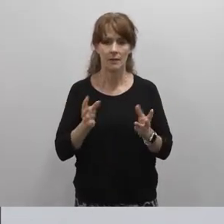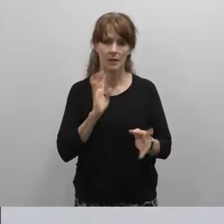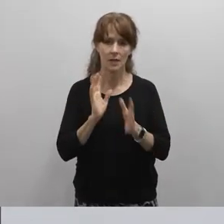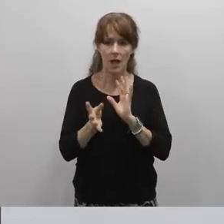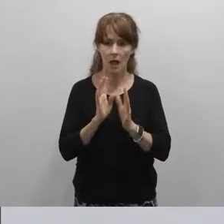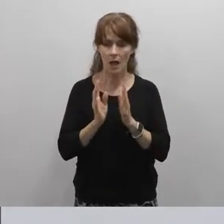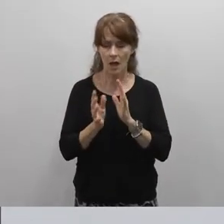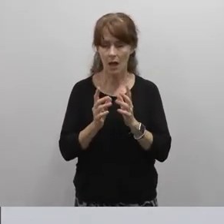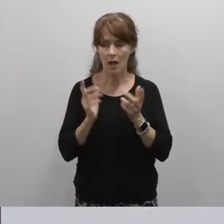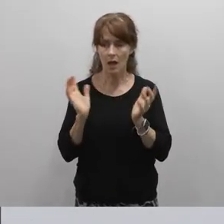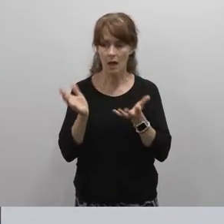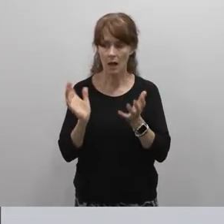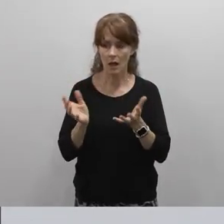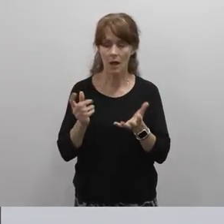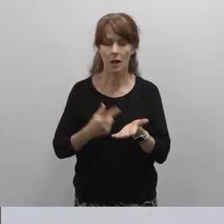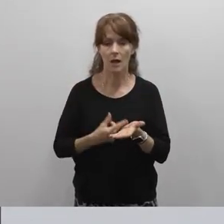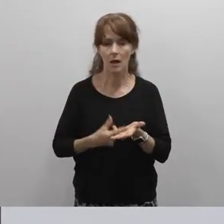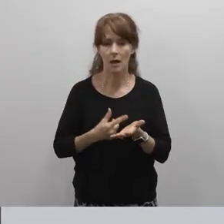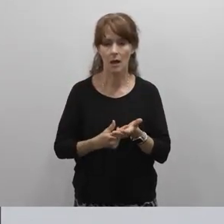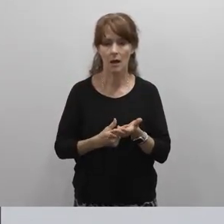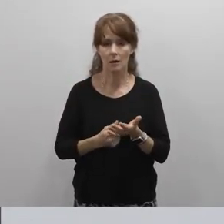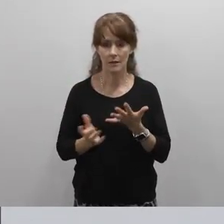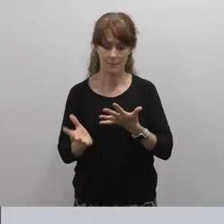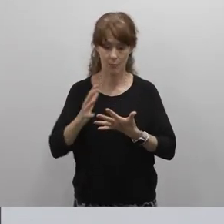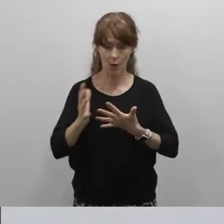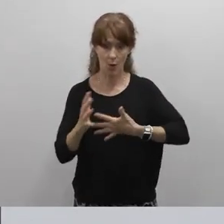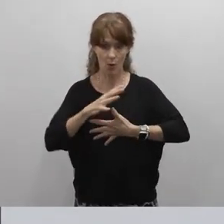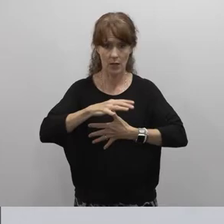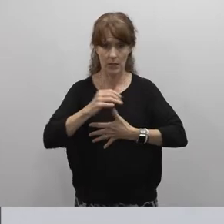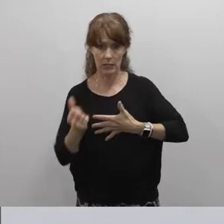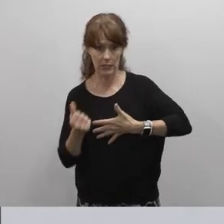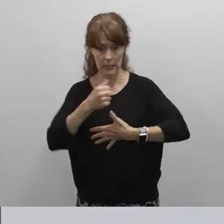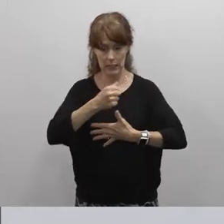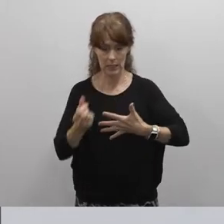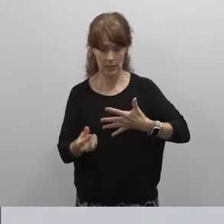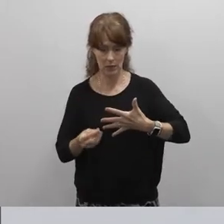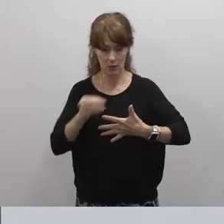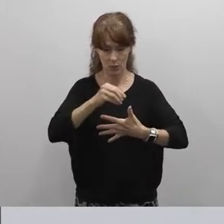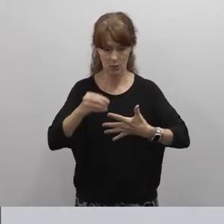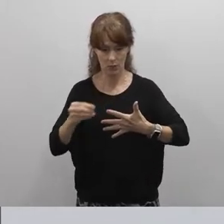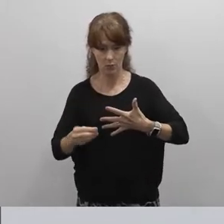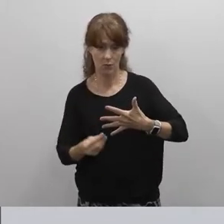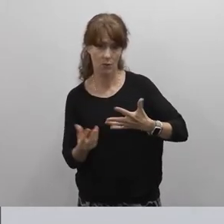dialogue in terms of the reprioritizing that I discussed a short while ago,